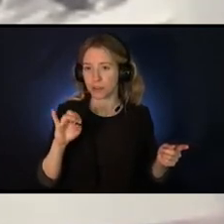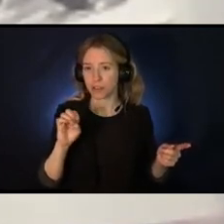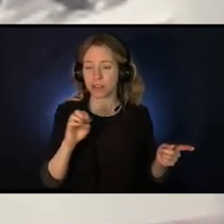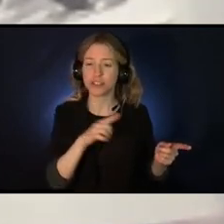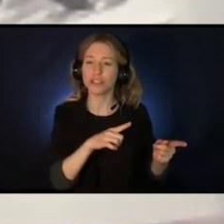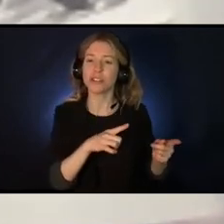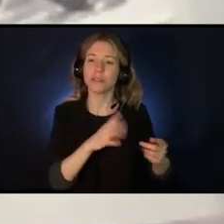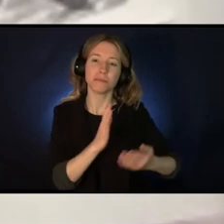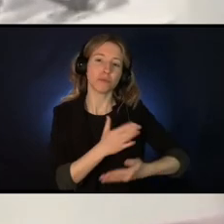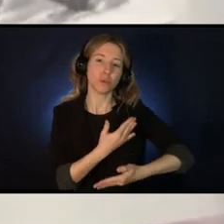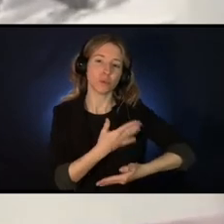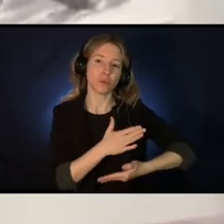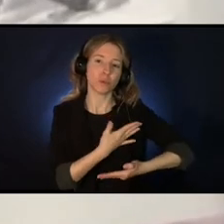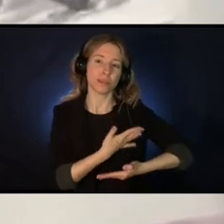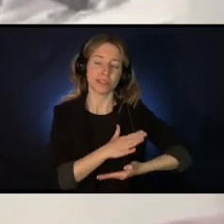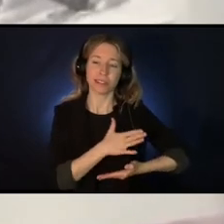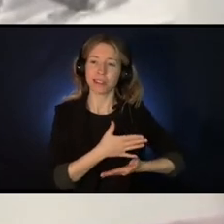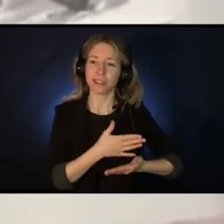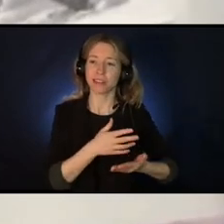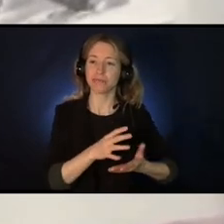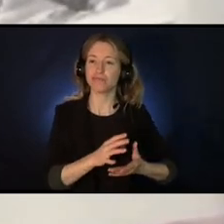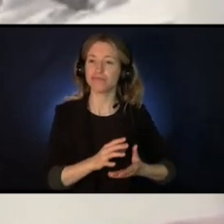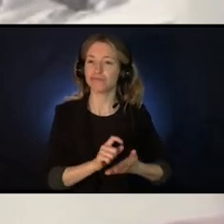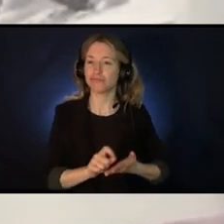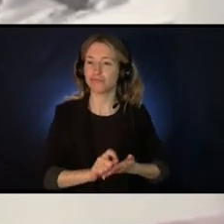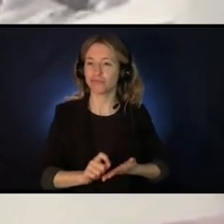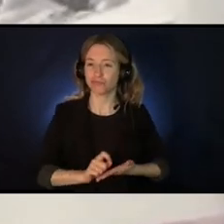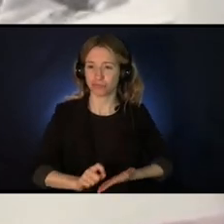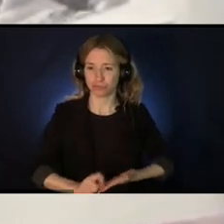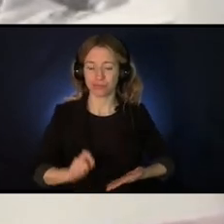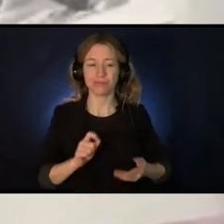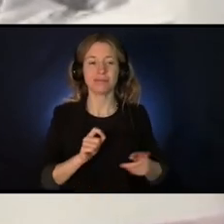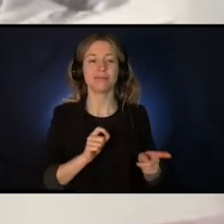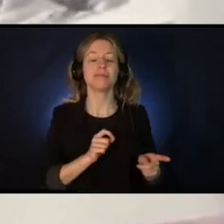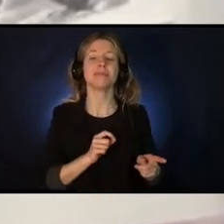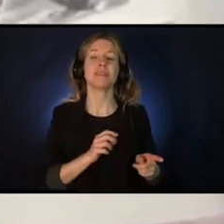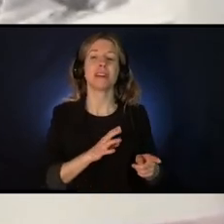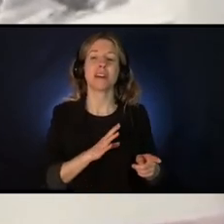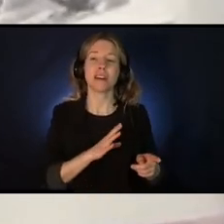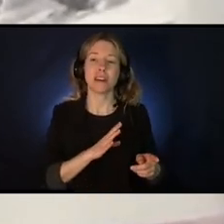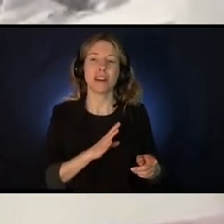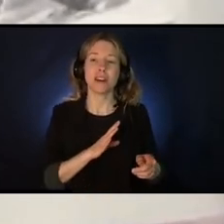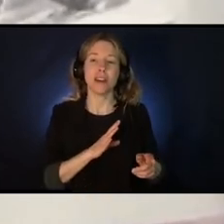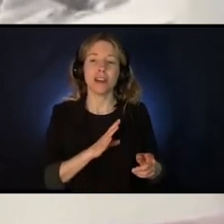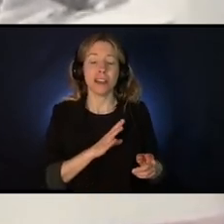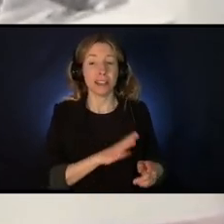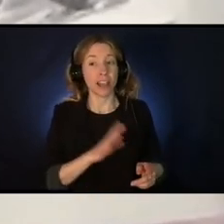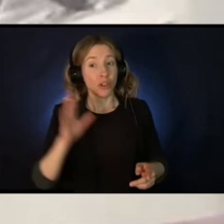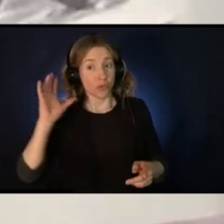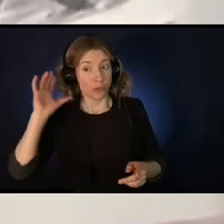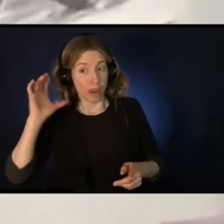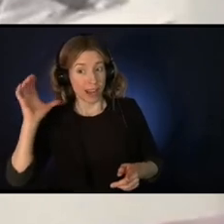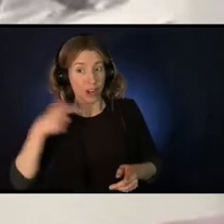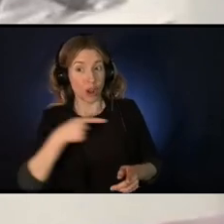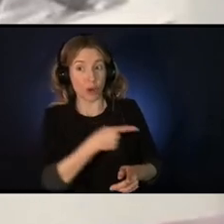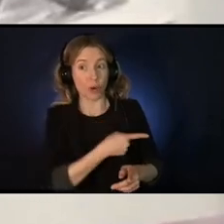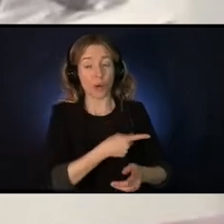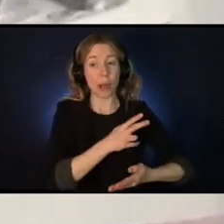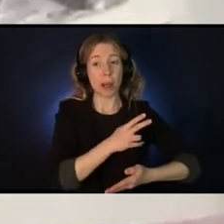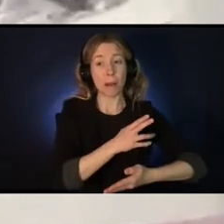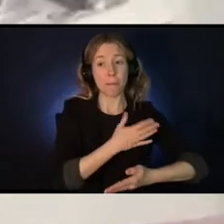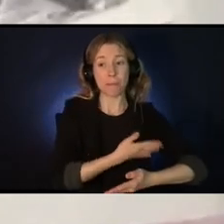in her career was banned from the radio and from